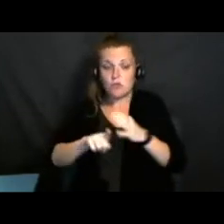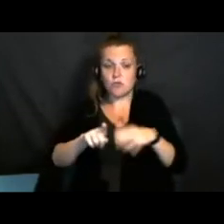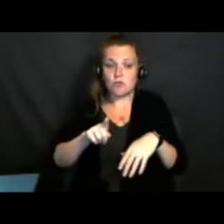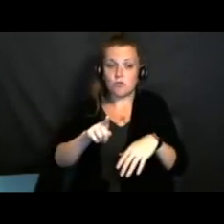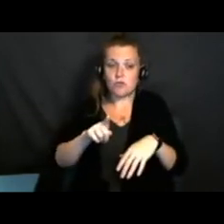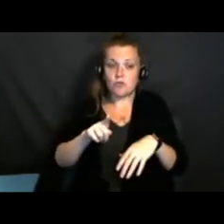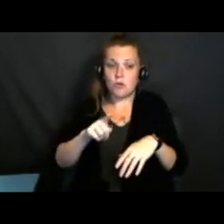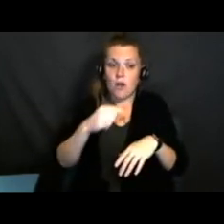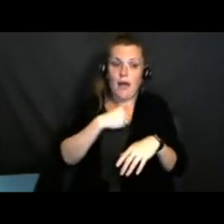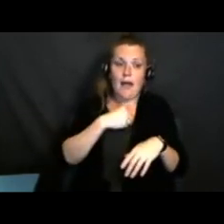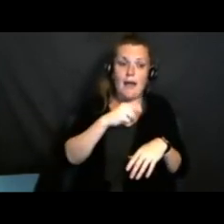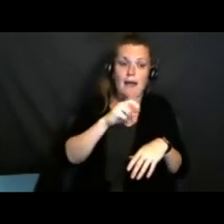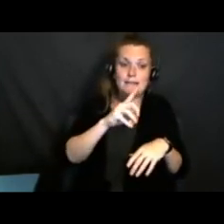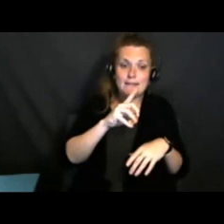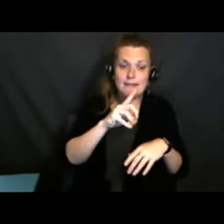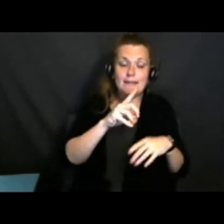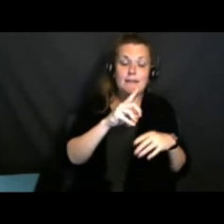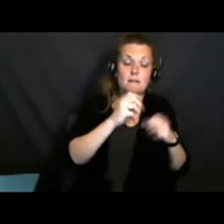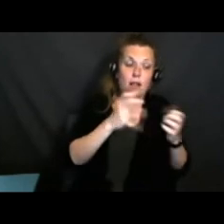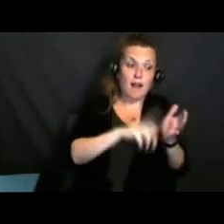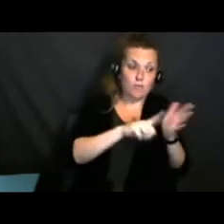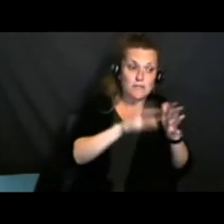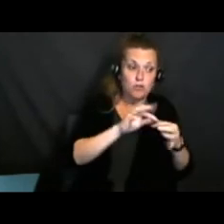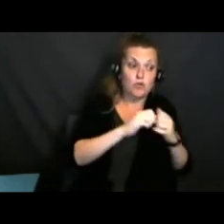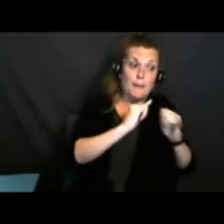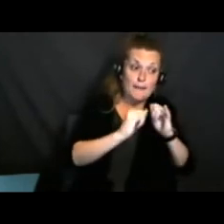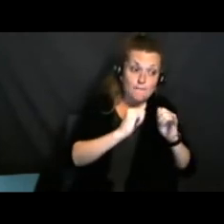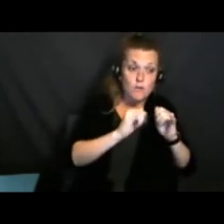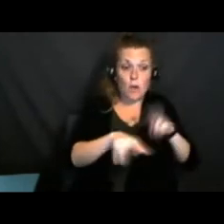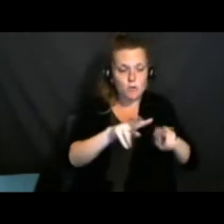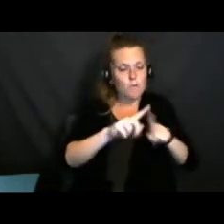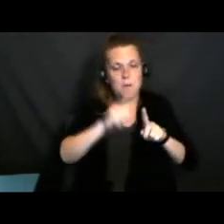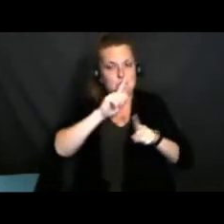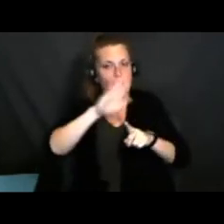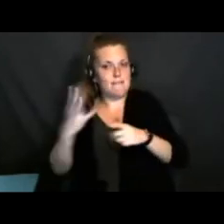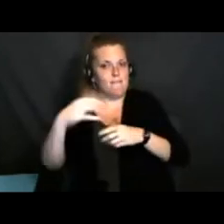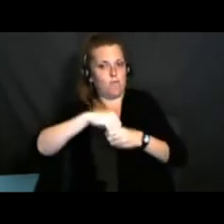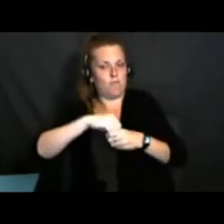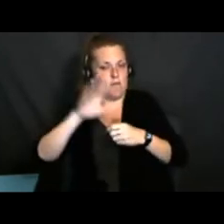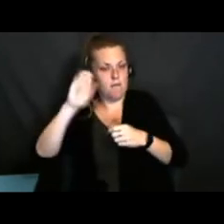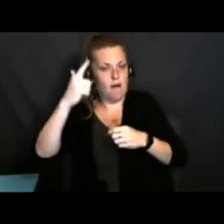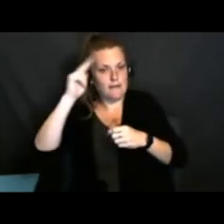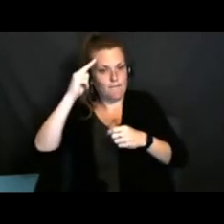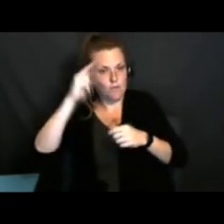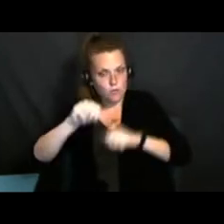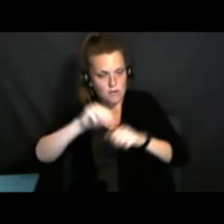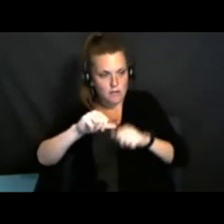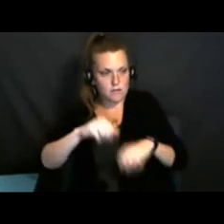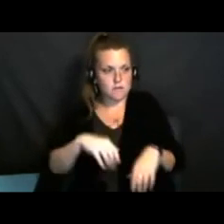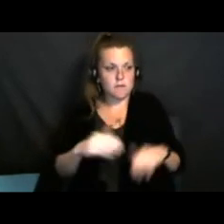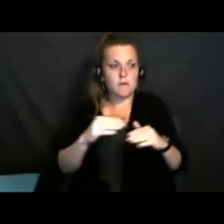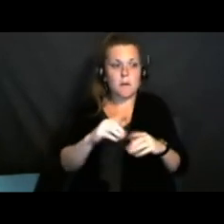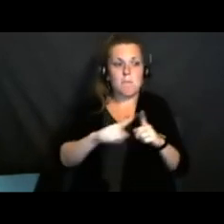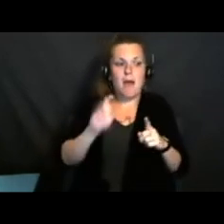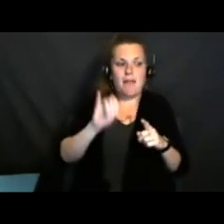not in the context of cognitive neuroscience. And this, when idea in activism is this brain-body environment assembly,